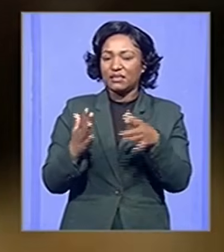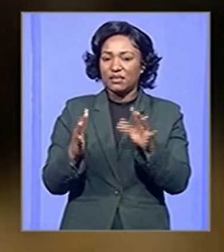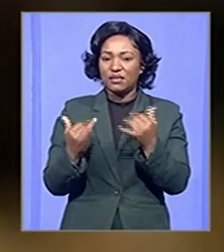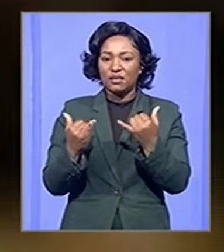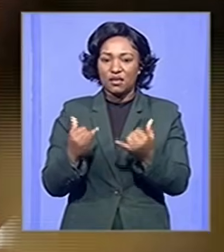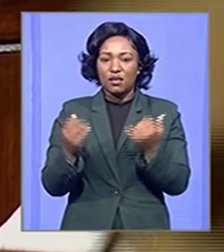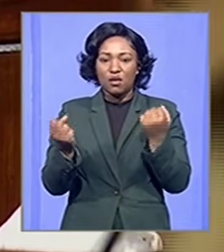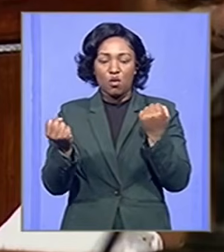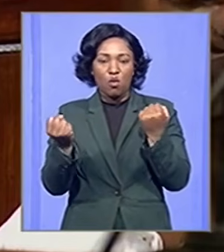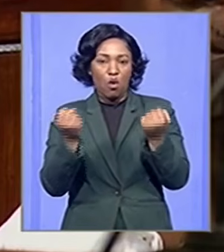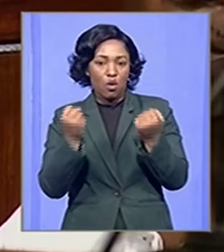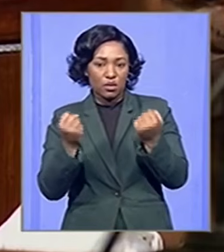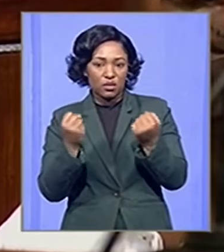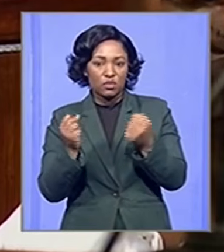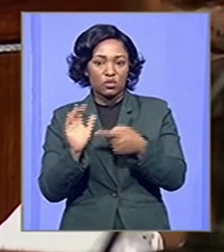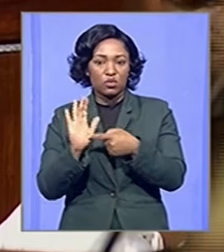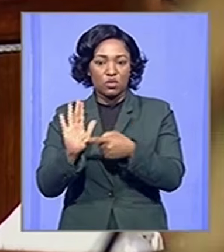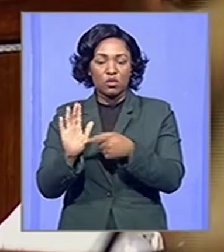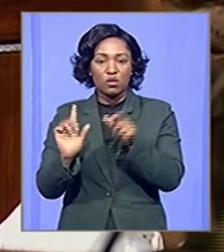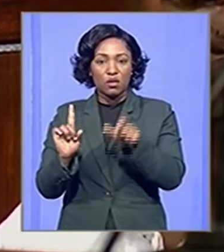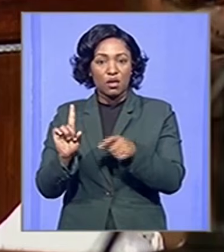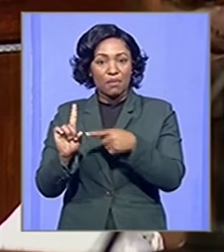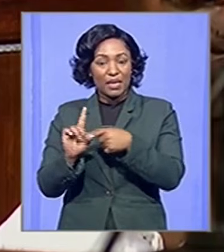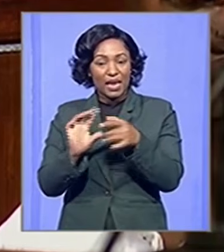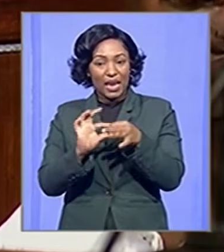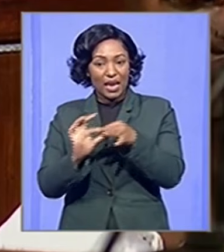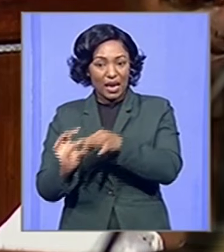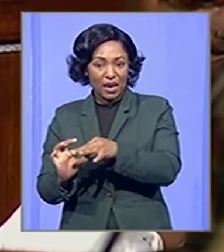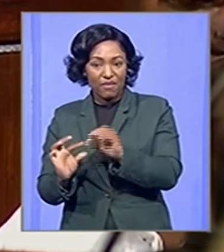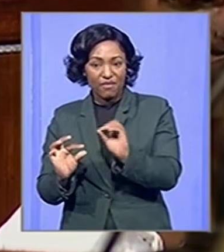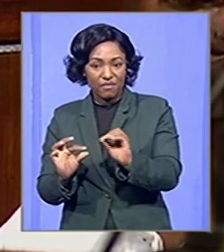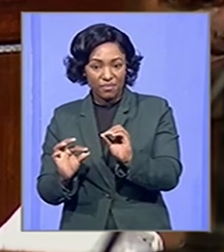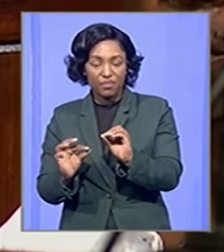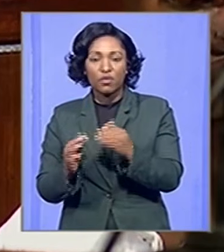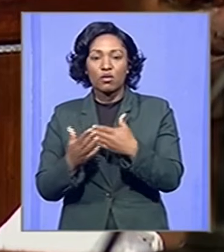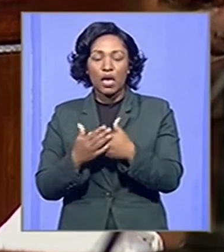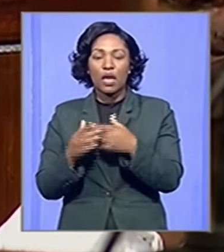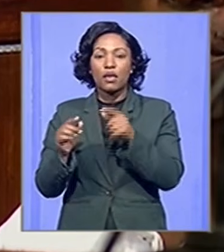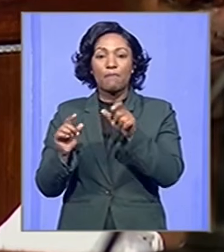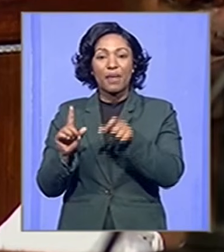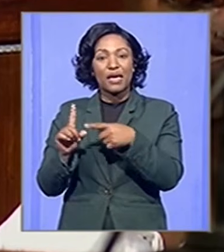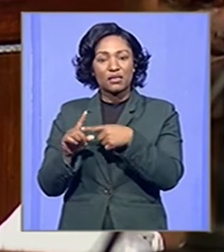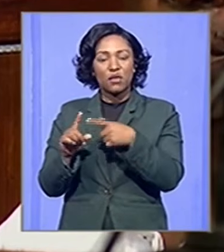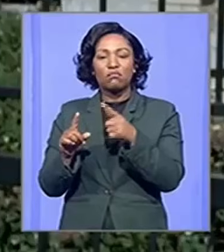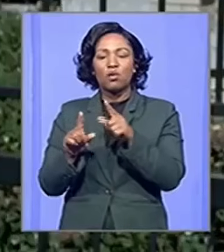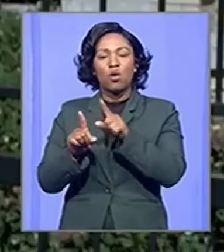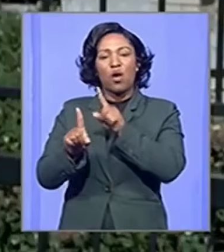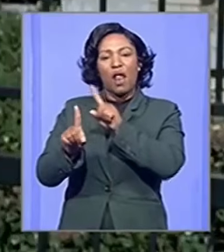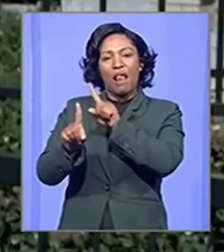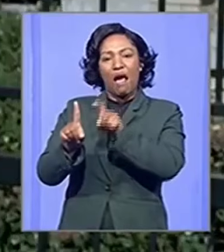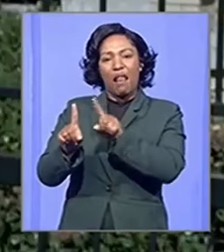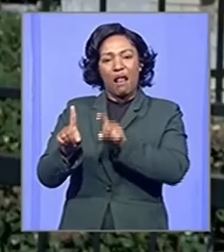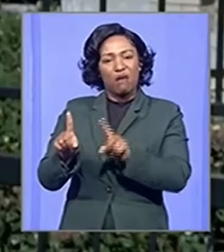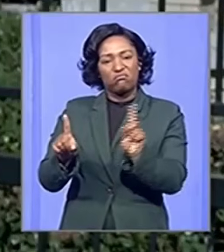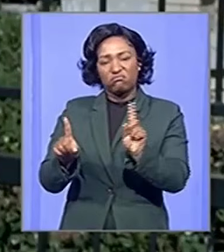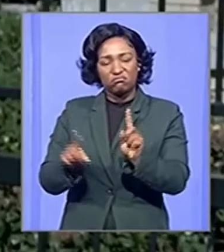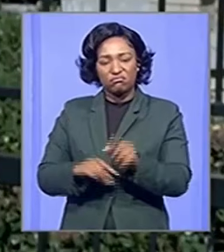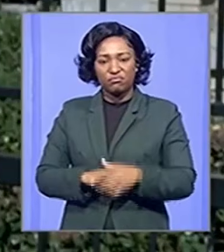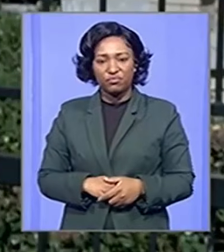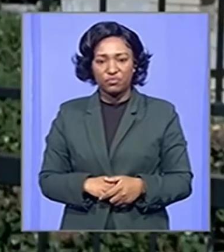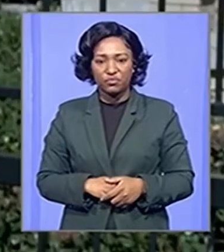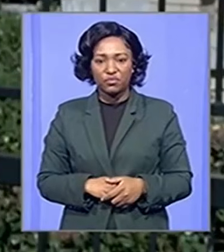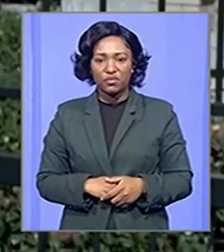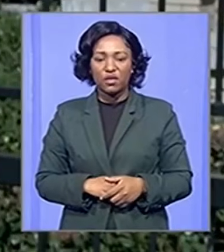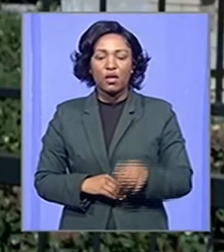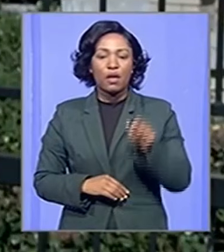tshwetso gore a e bona bosupi jo bo ikanyega mme e tla kgona go golola mosupi gore a seke a sekisiwa. Should a person opt